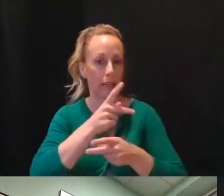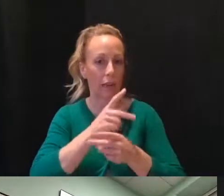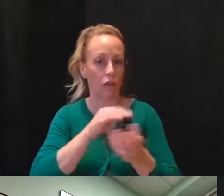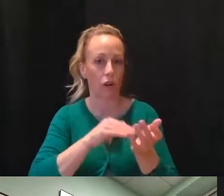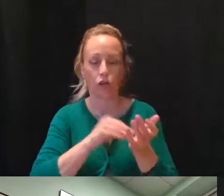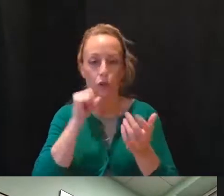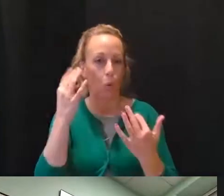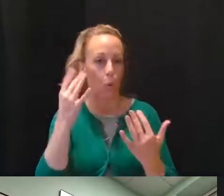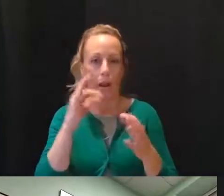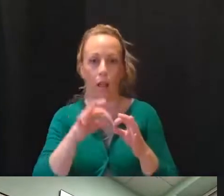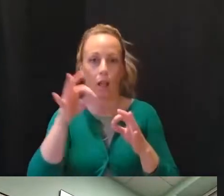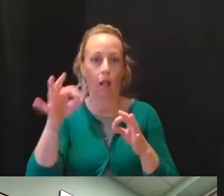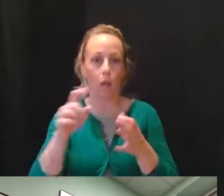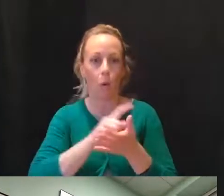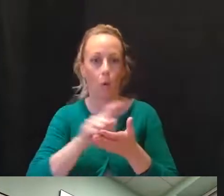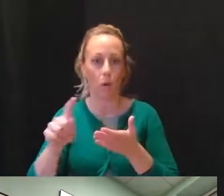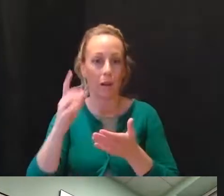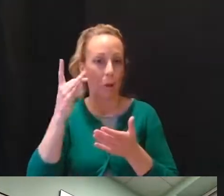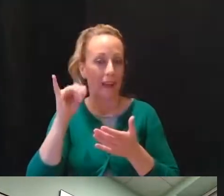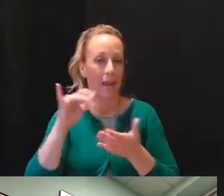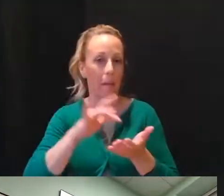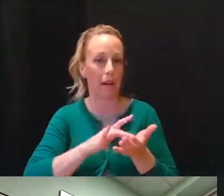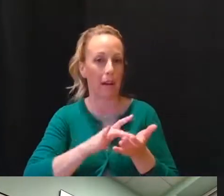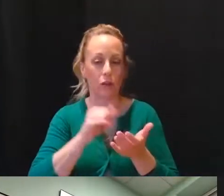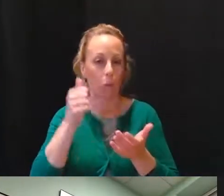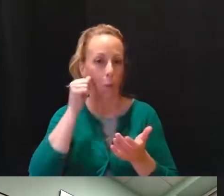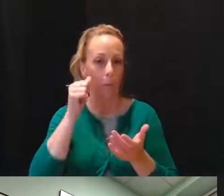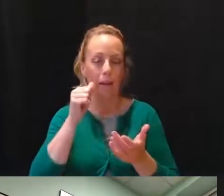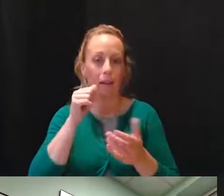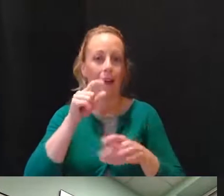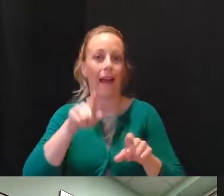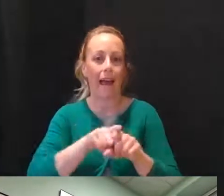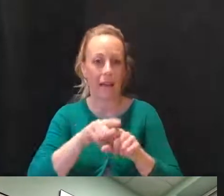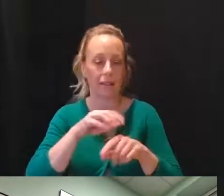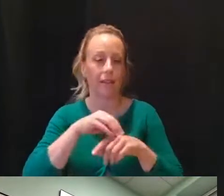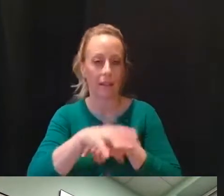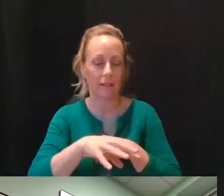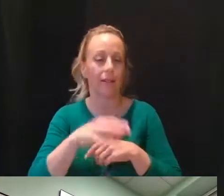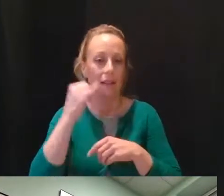a week to see those because those medications are not nearly as effective.